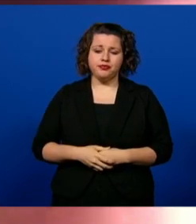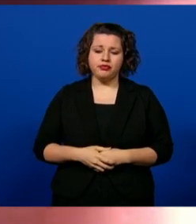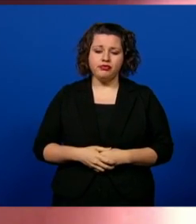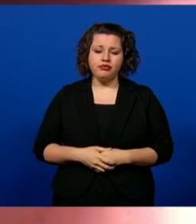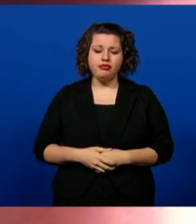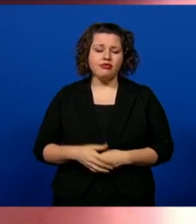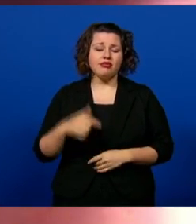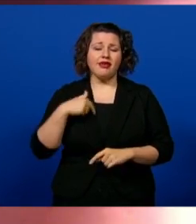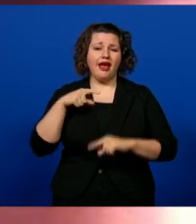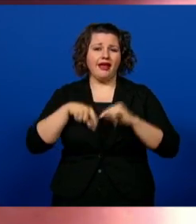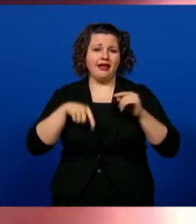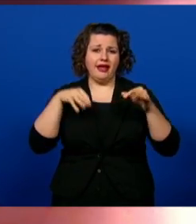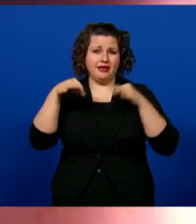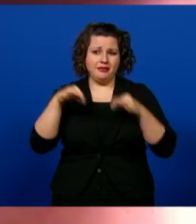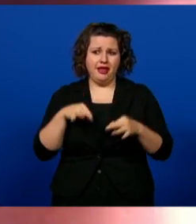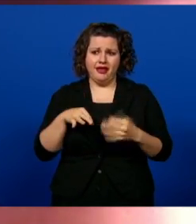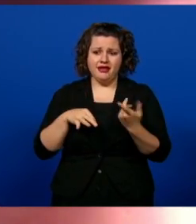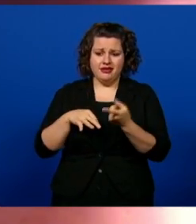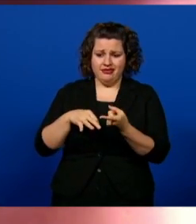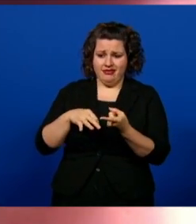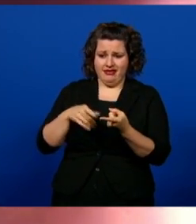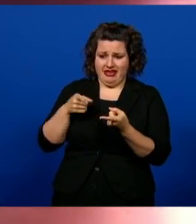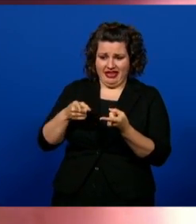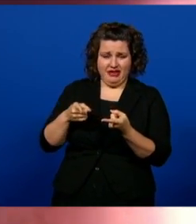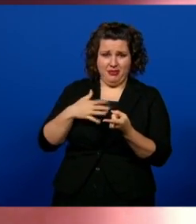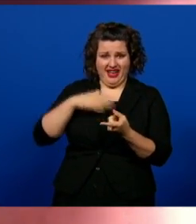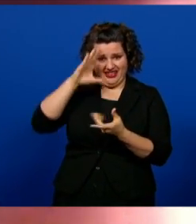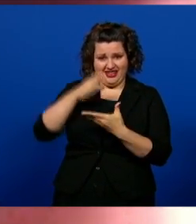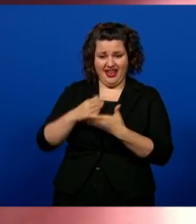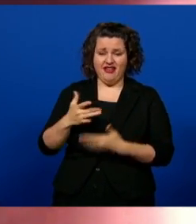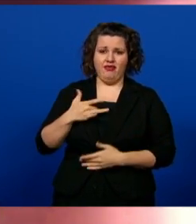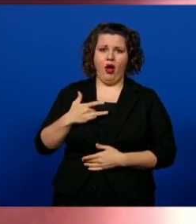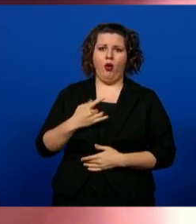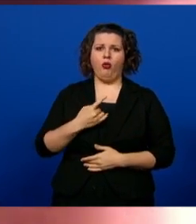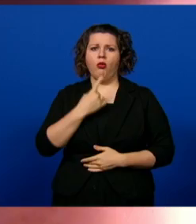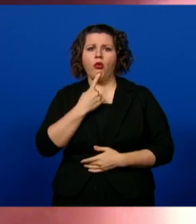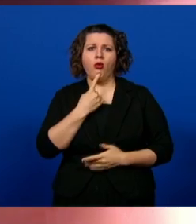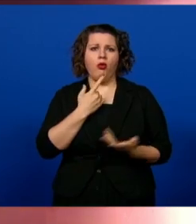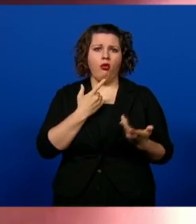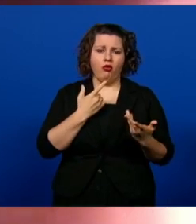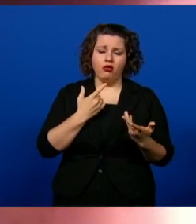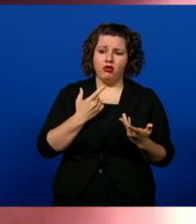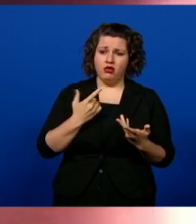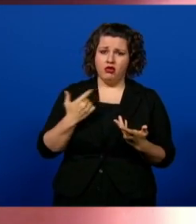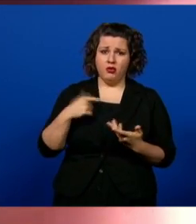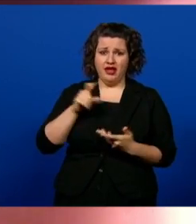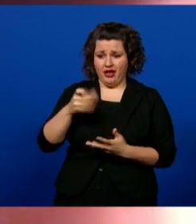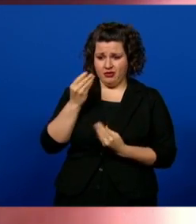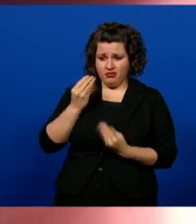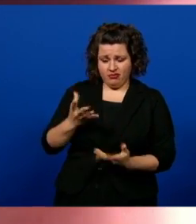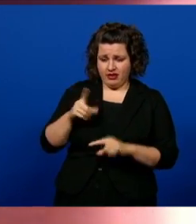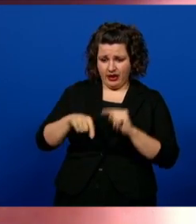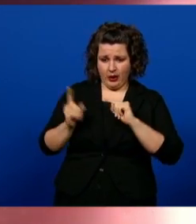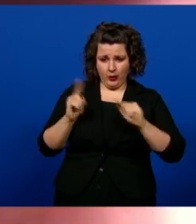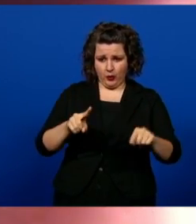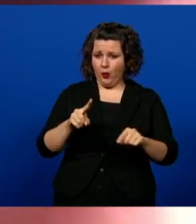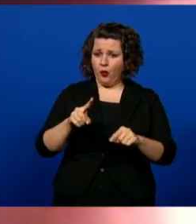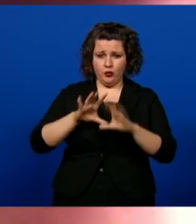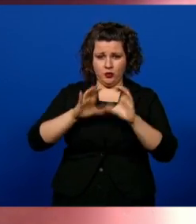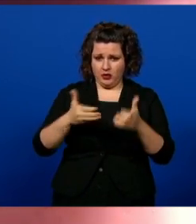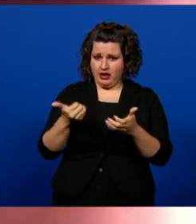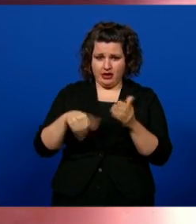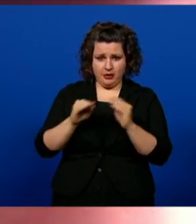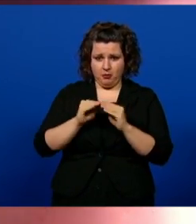put into words the disappointment that he felt when my wife and I had to tell him that he could not attend any more kindergarten classes because of what he